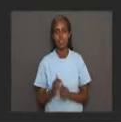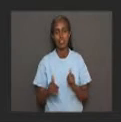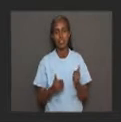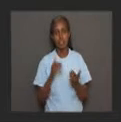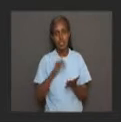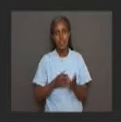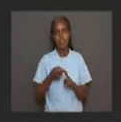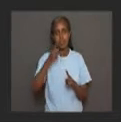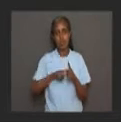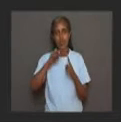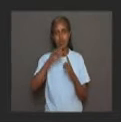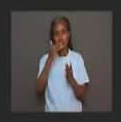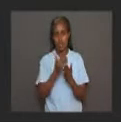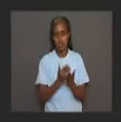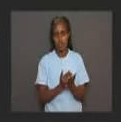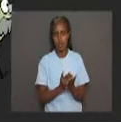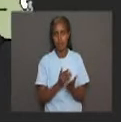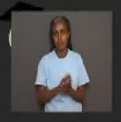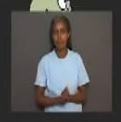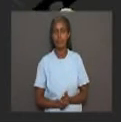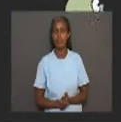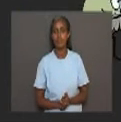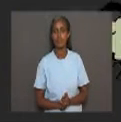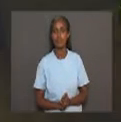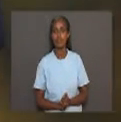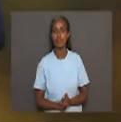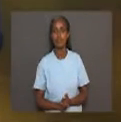Let's get back to our lesson.